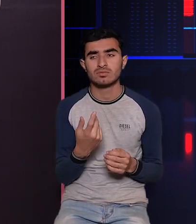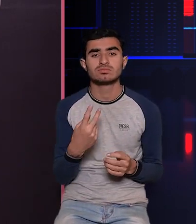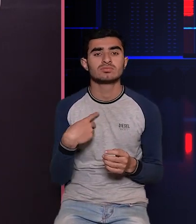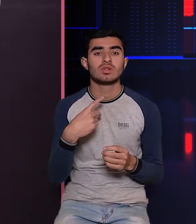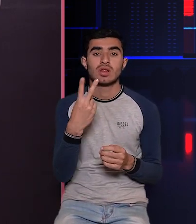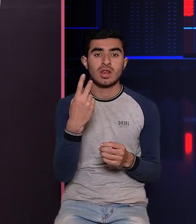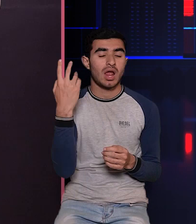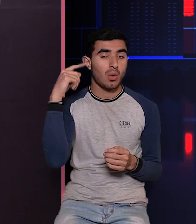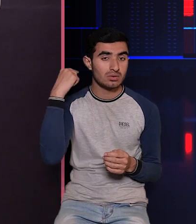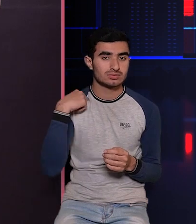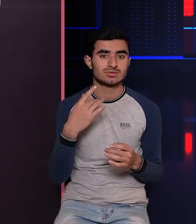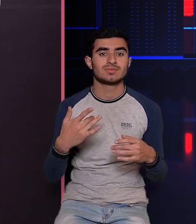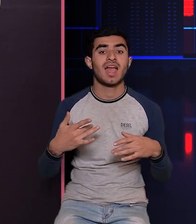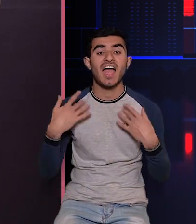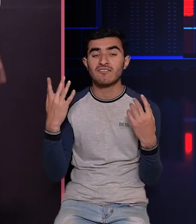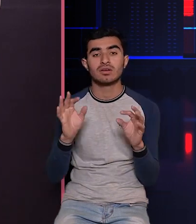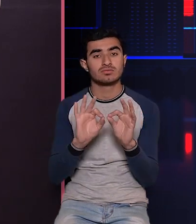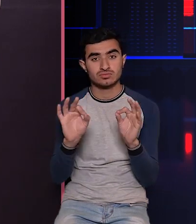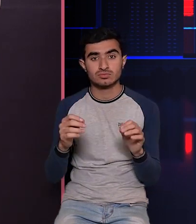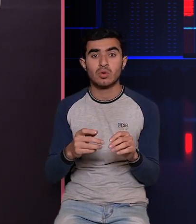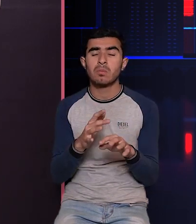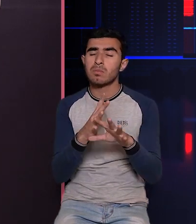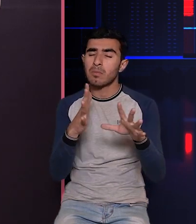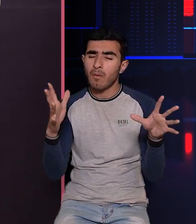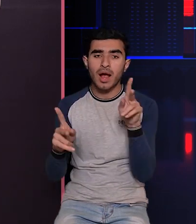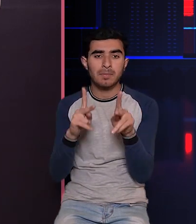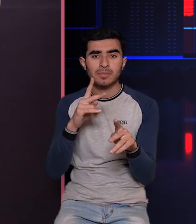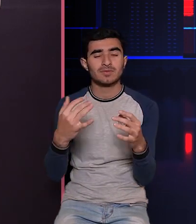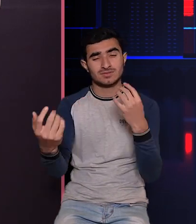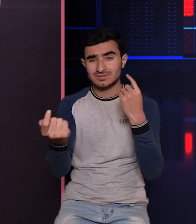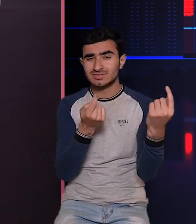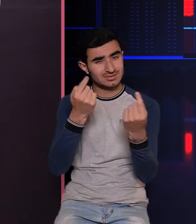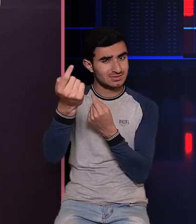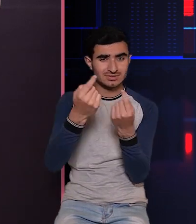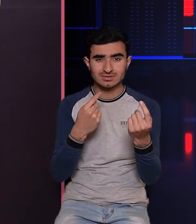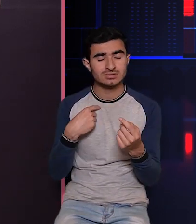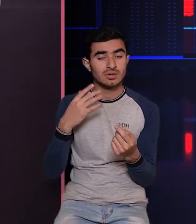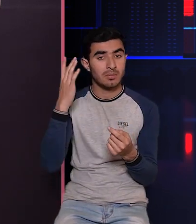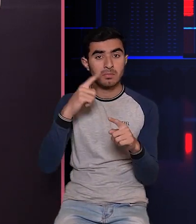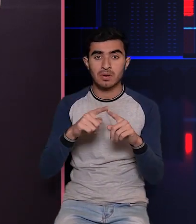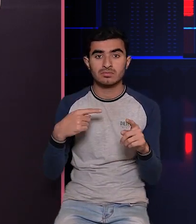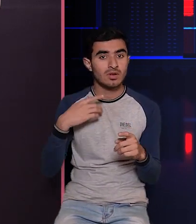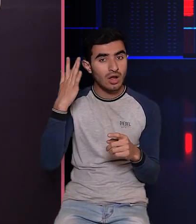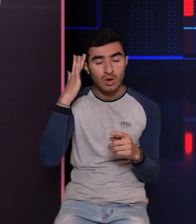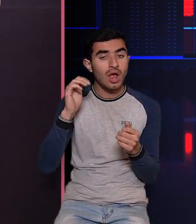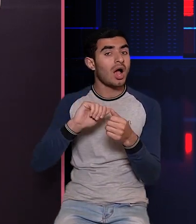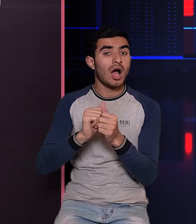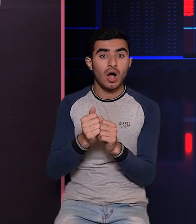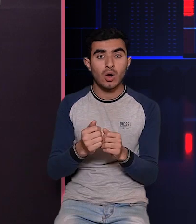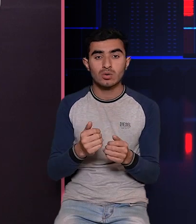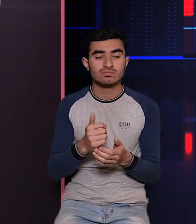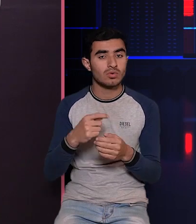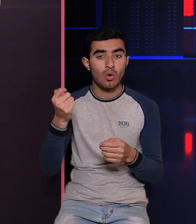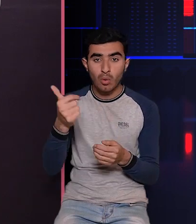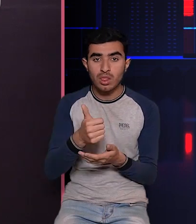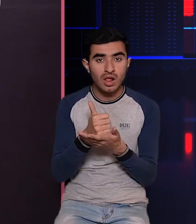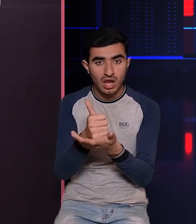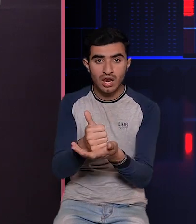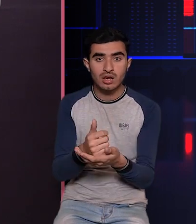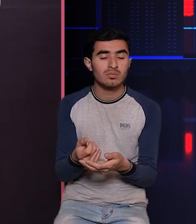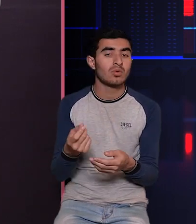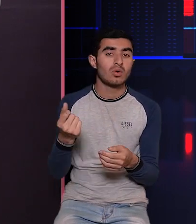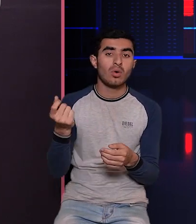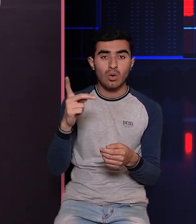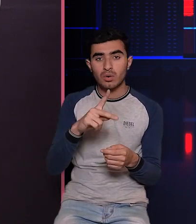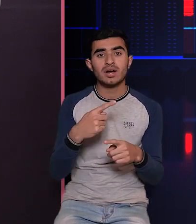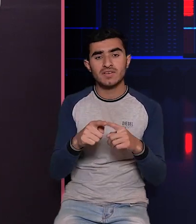we were doing the biennial, and I had an influx of guests, and I did not know where to house them, how to